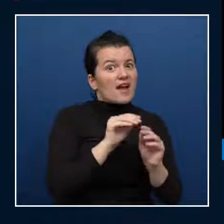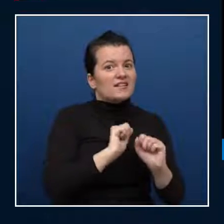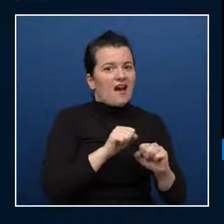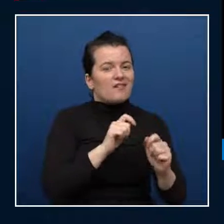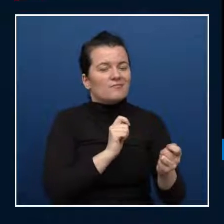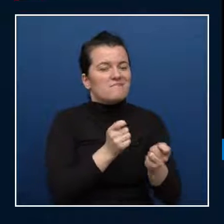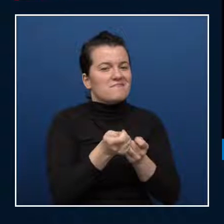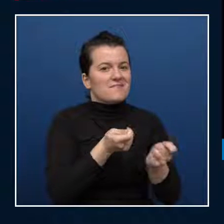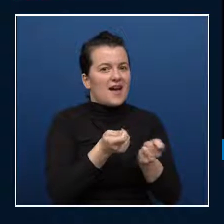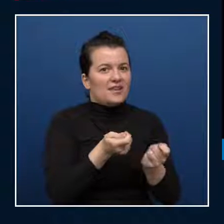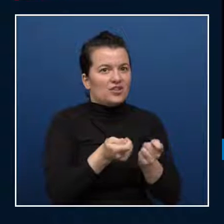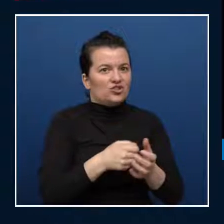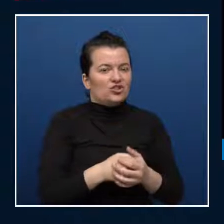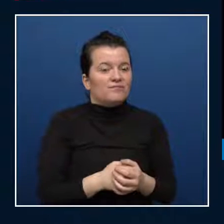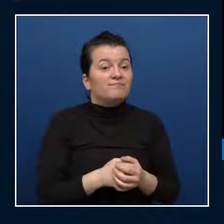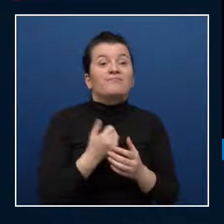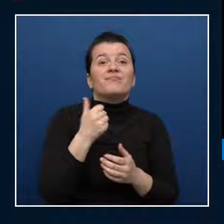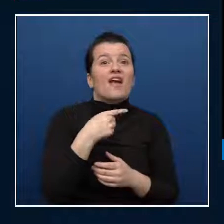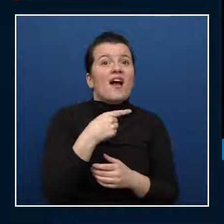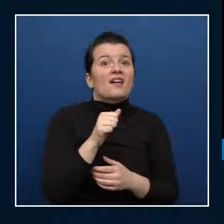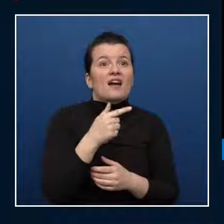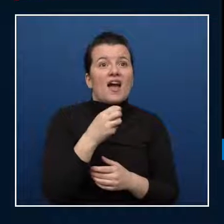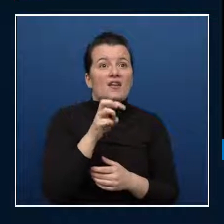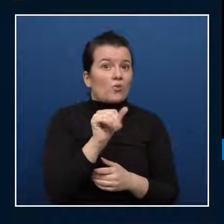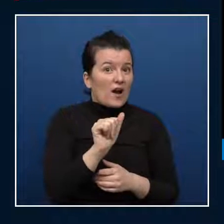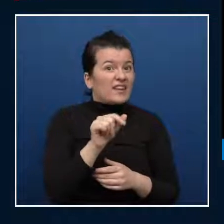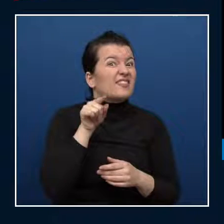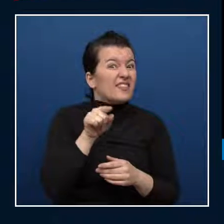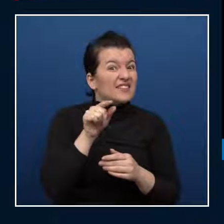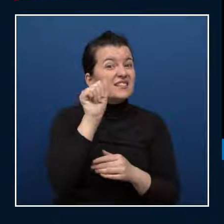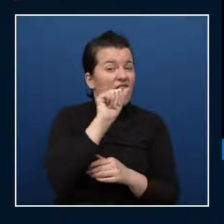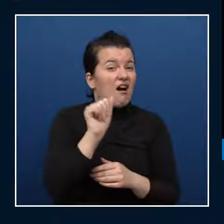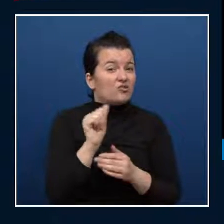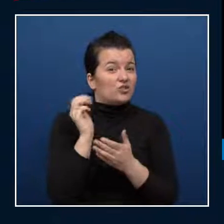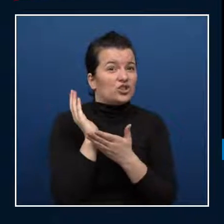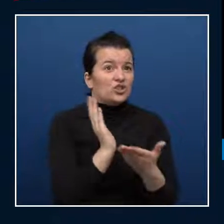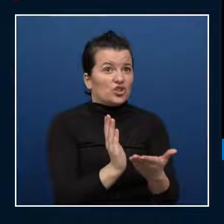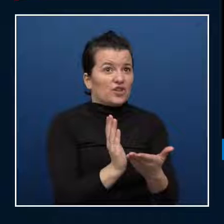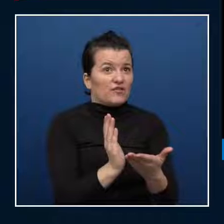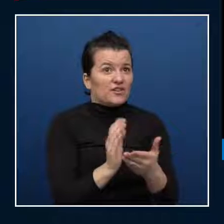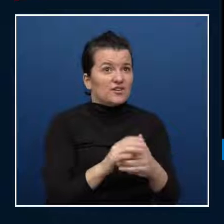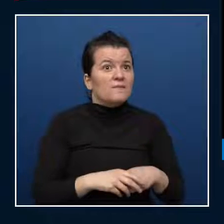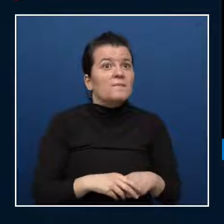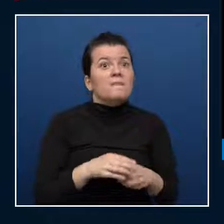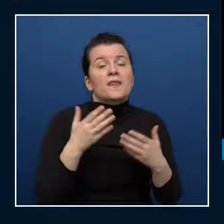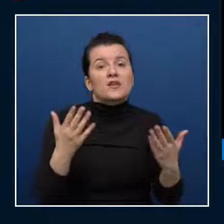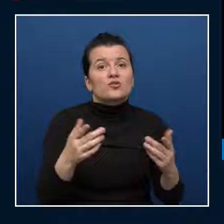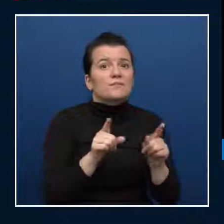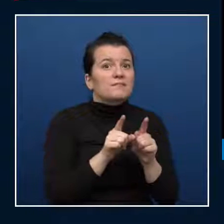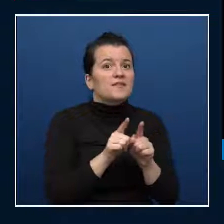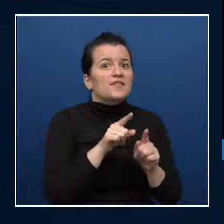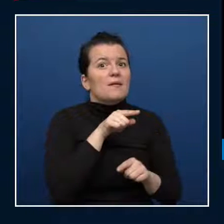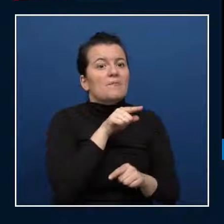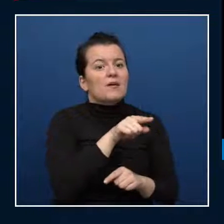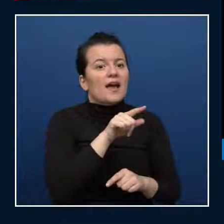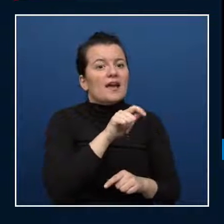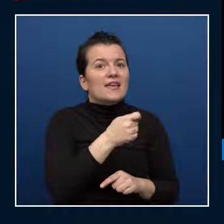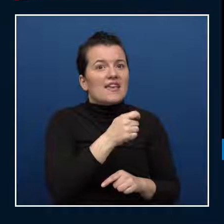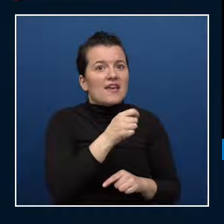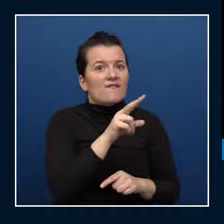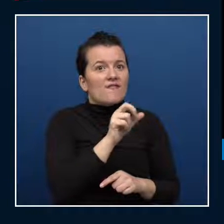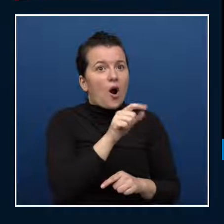the application gateway is obviously an Azure service and the Azure Key Vault is an Azure service, and there's native integration for those two